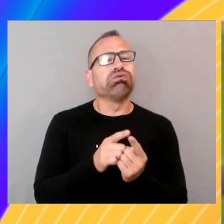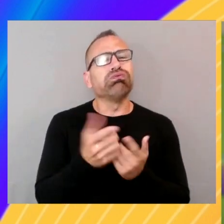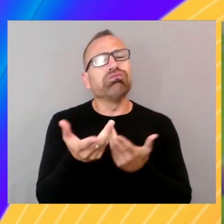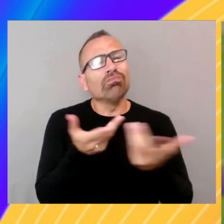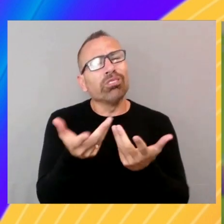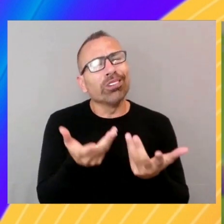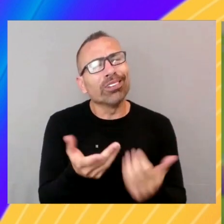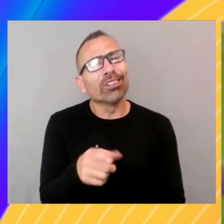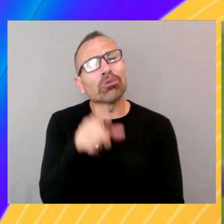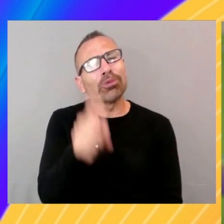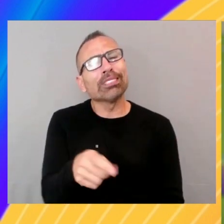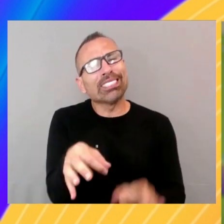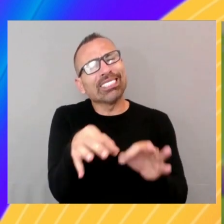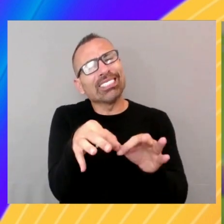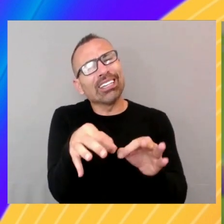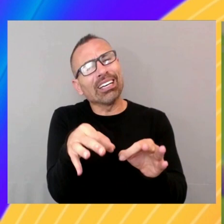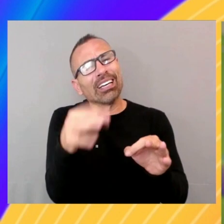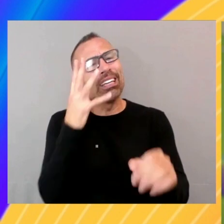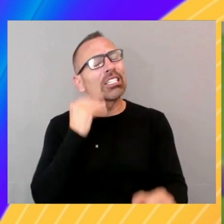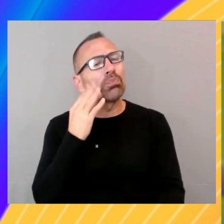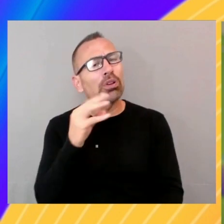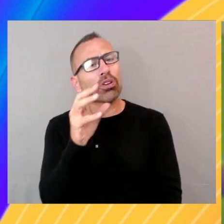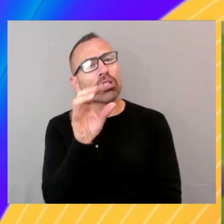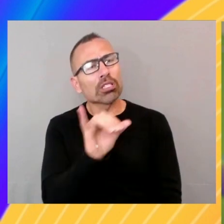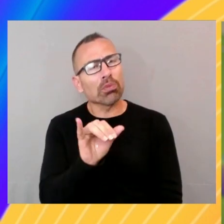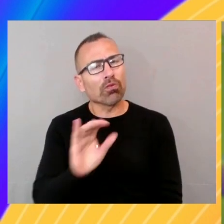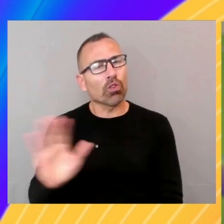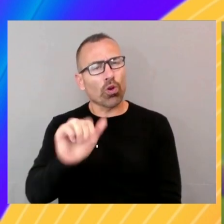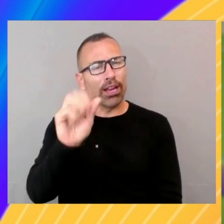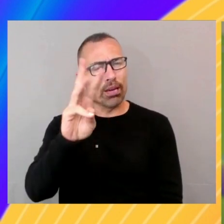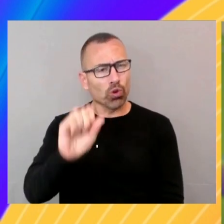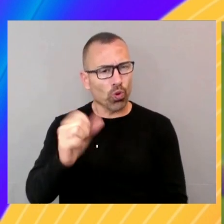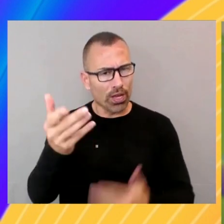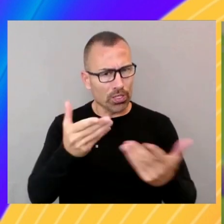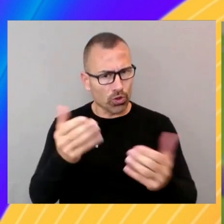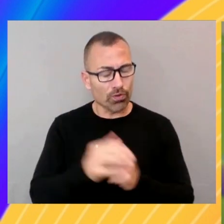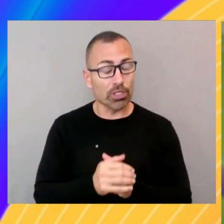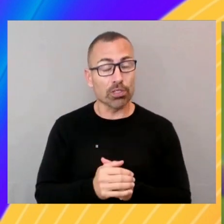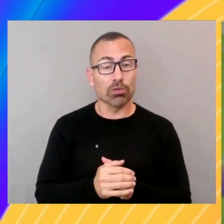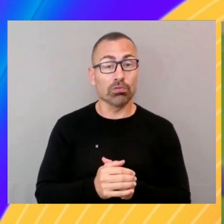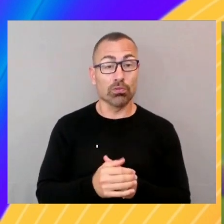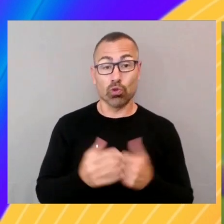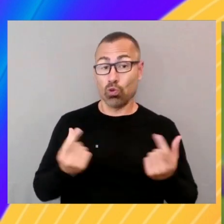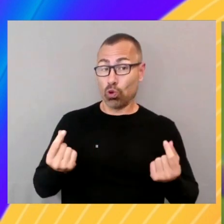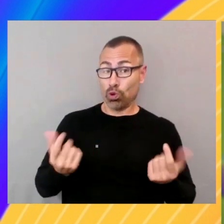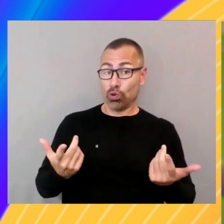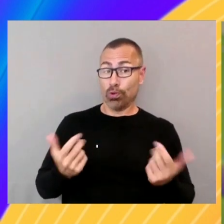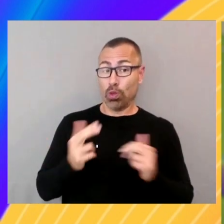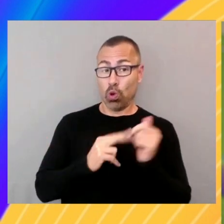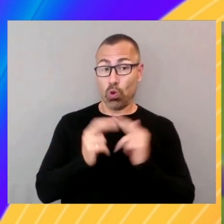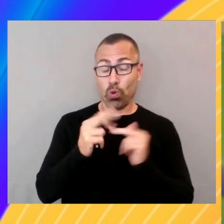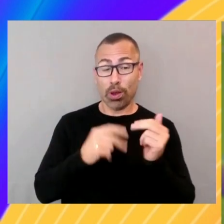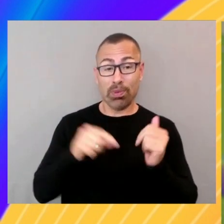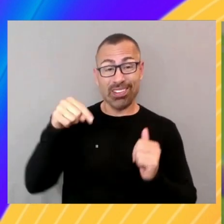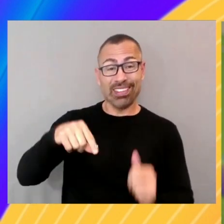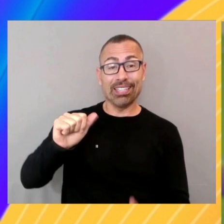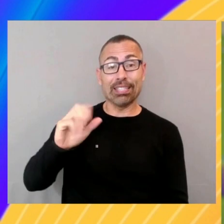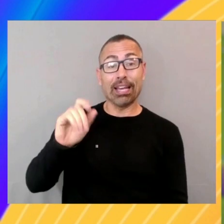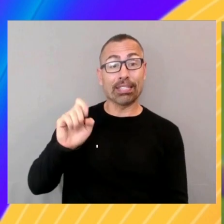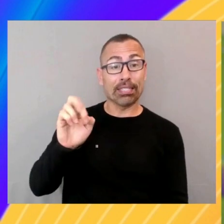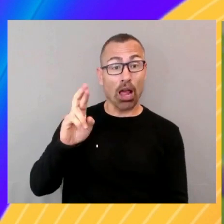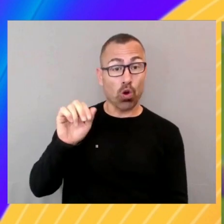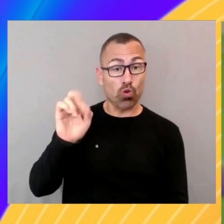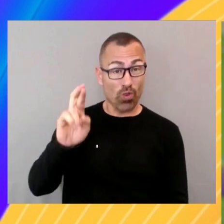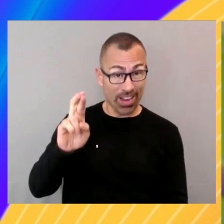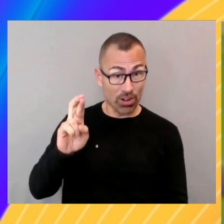services? So we decided, I think it's a fair question. So we built this accelerator. Essentially, accelerator pull together all of the services and